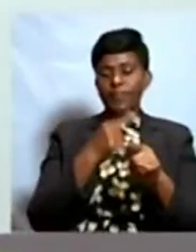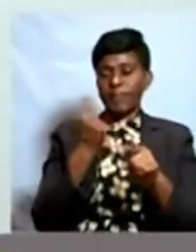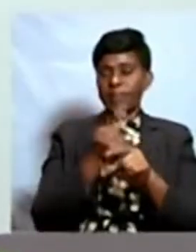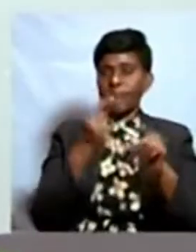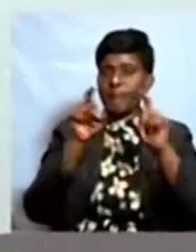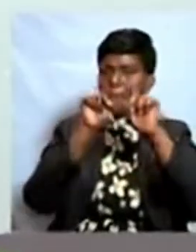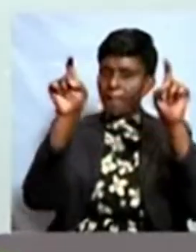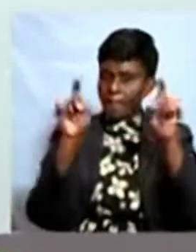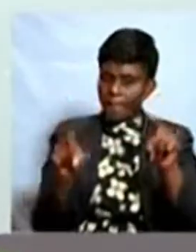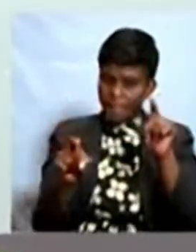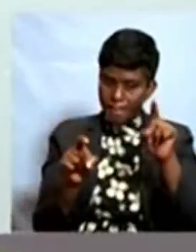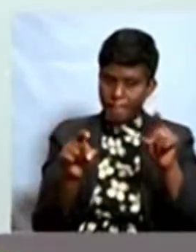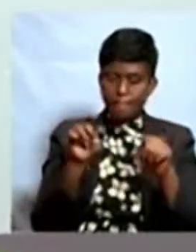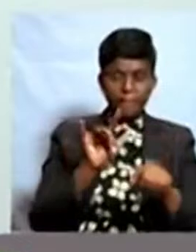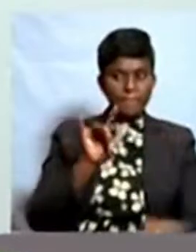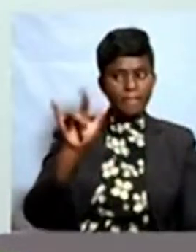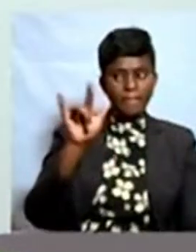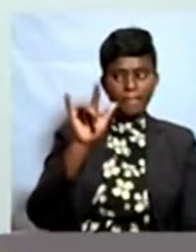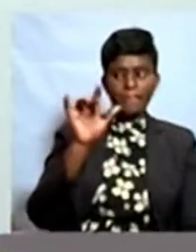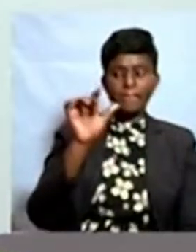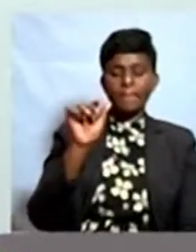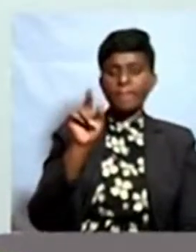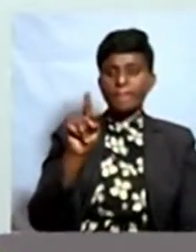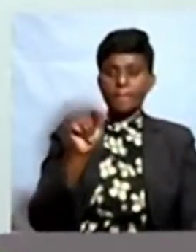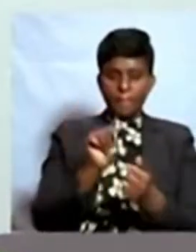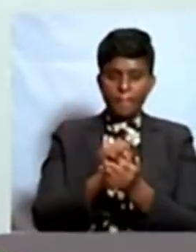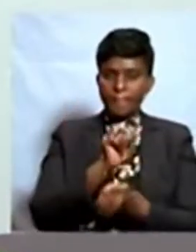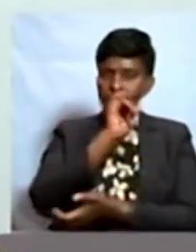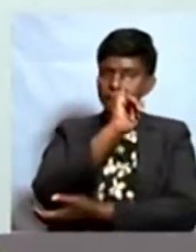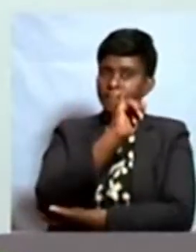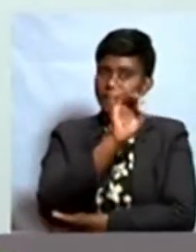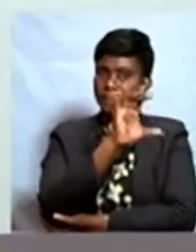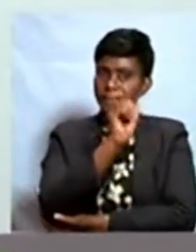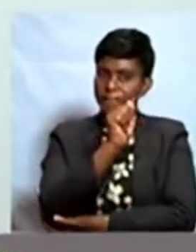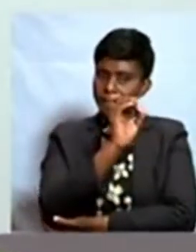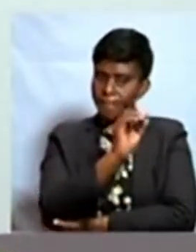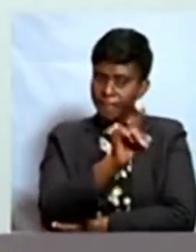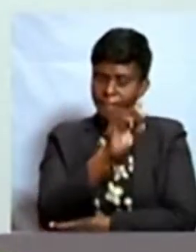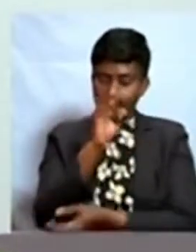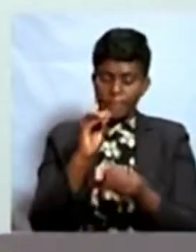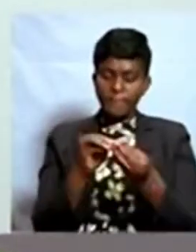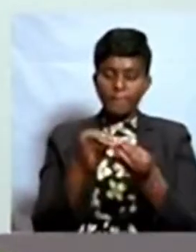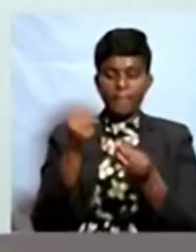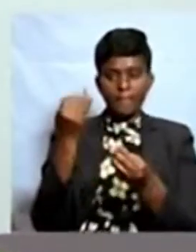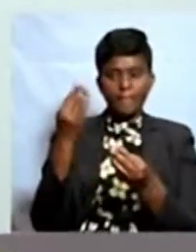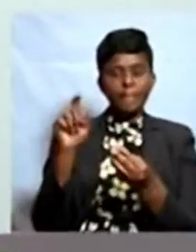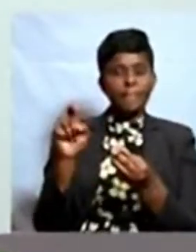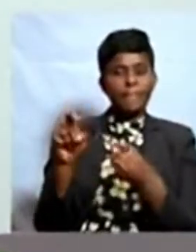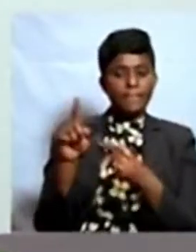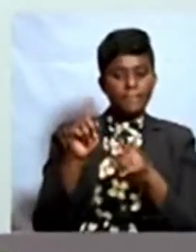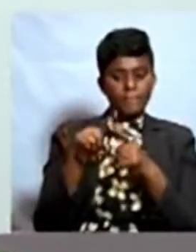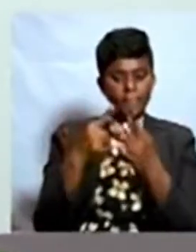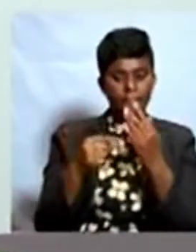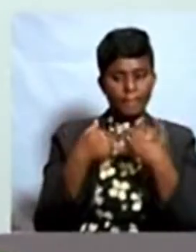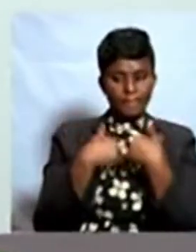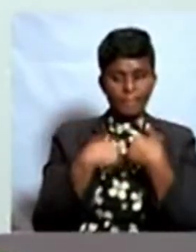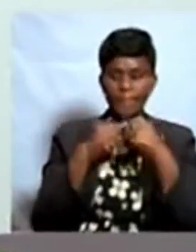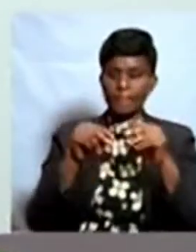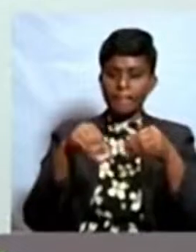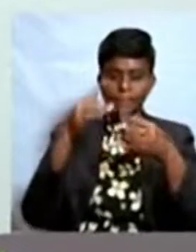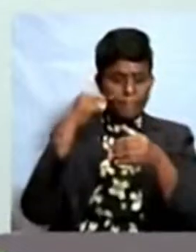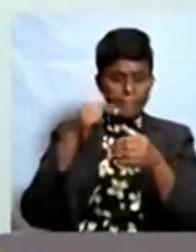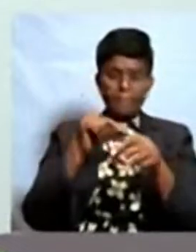certification of aerodromes in accordance with the ICAO Annex 14 requirements, but has no provisions